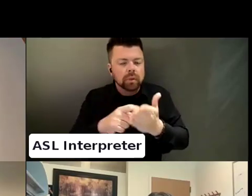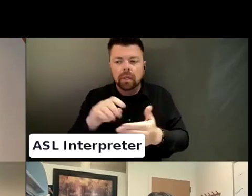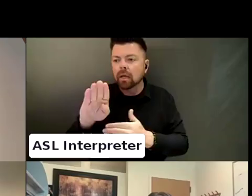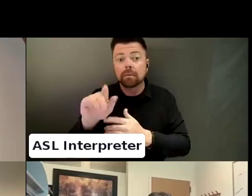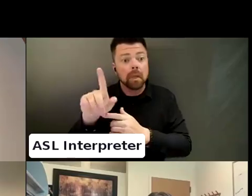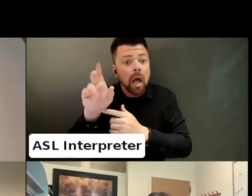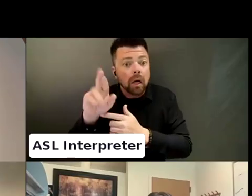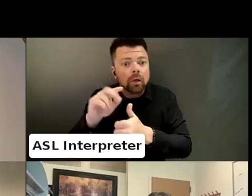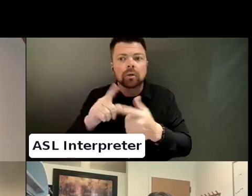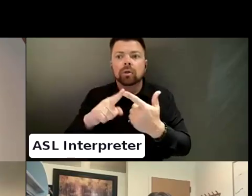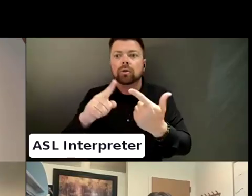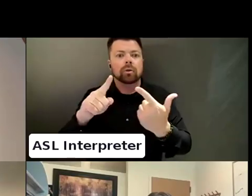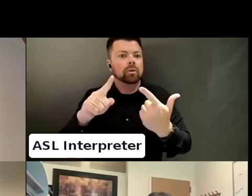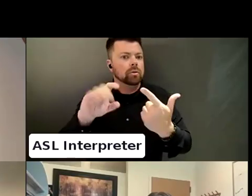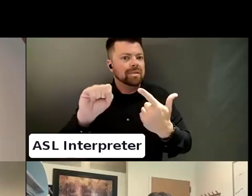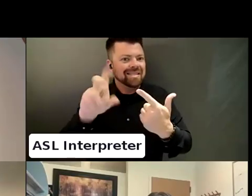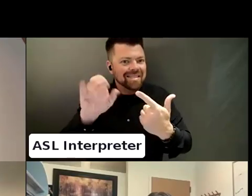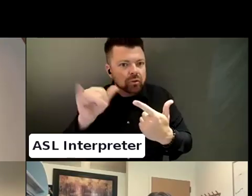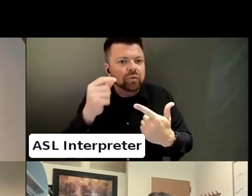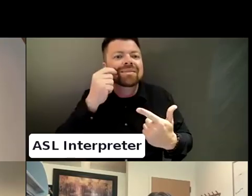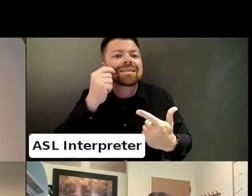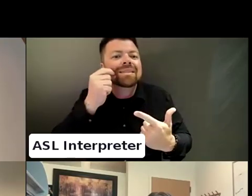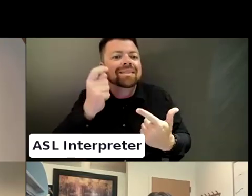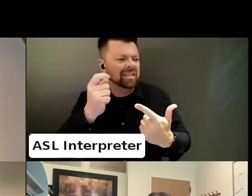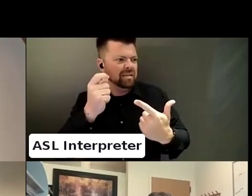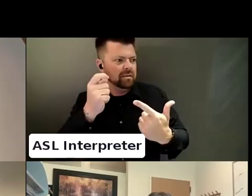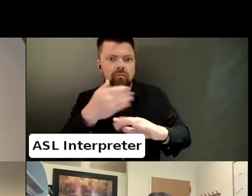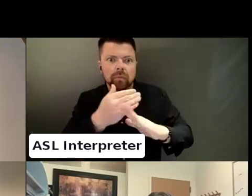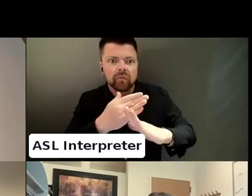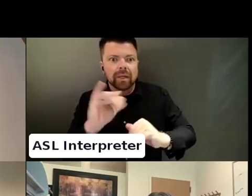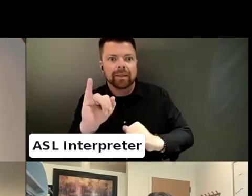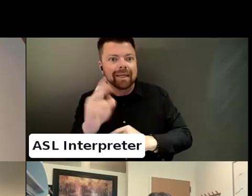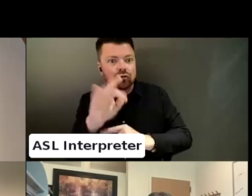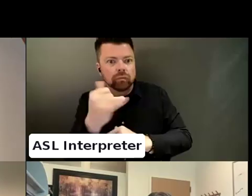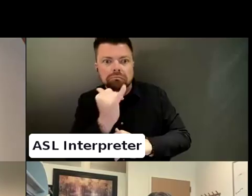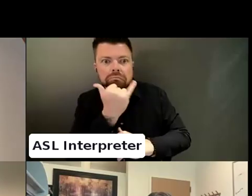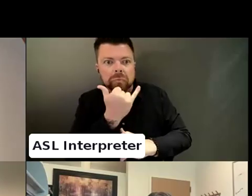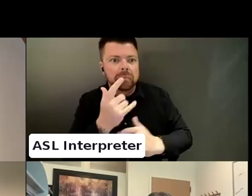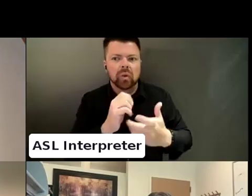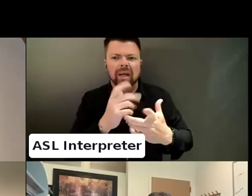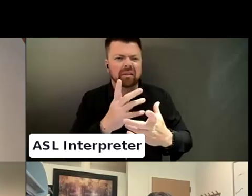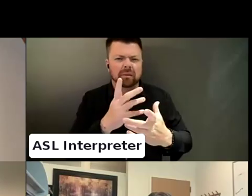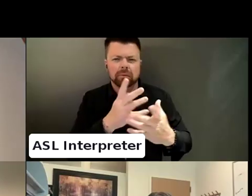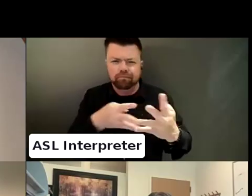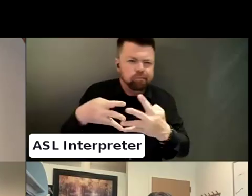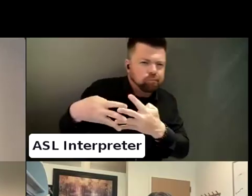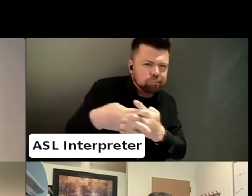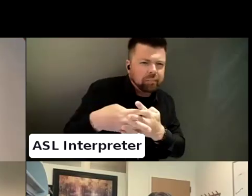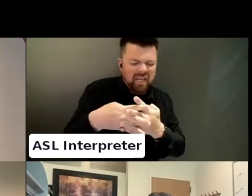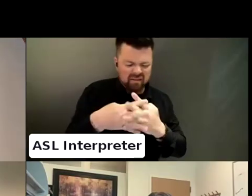but also that proprioception. So how does that fit into all of these things, the internal body?